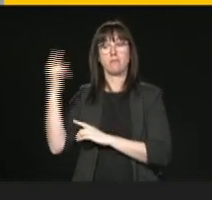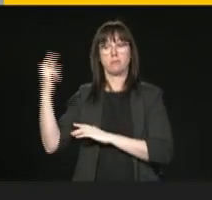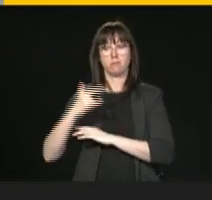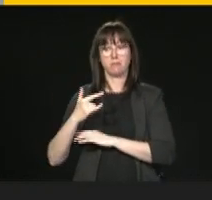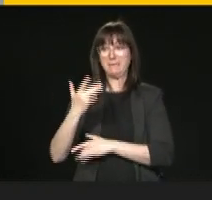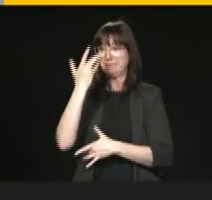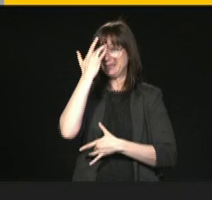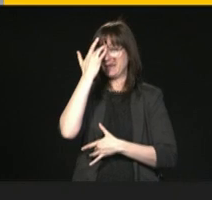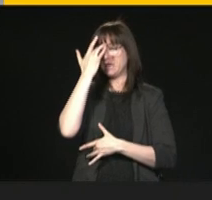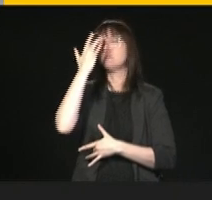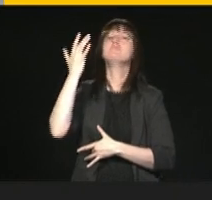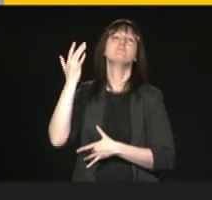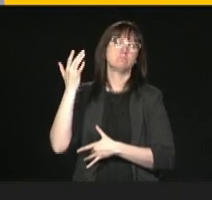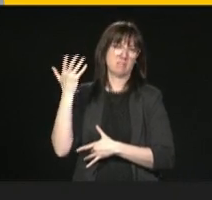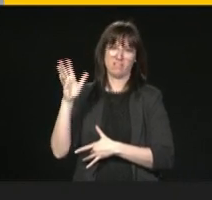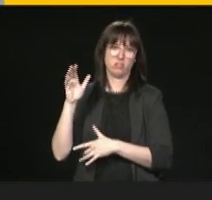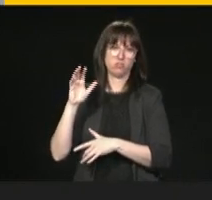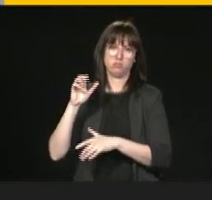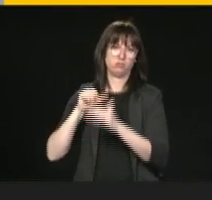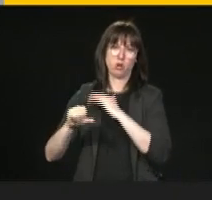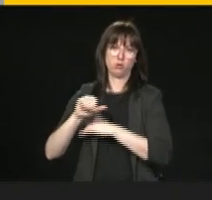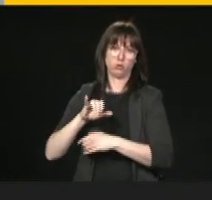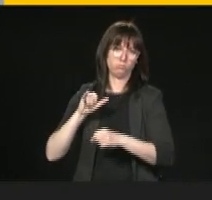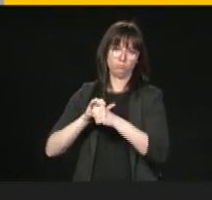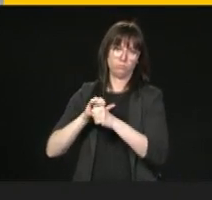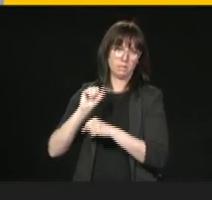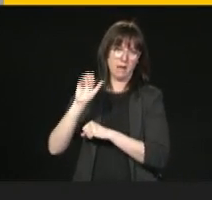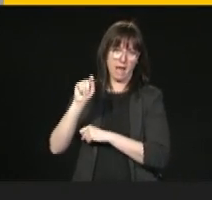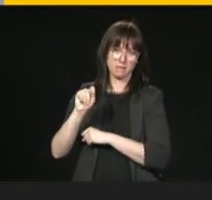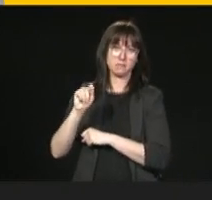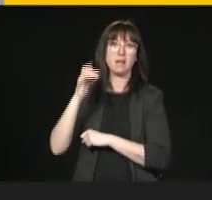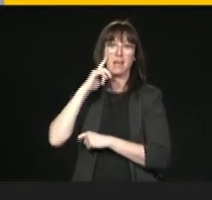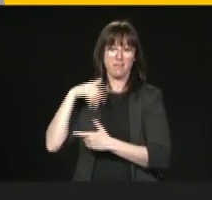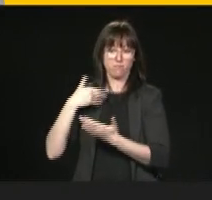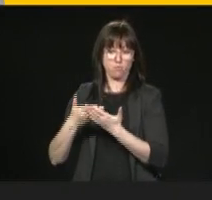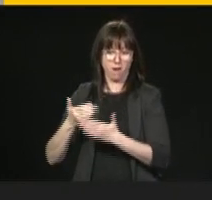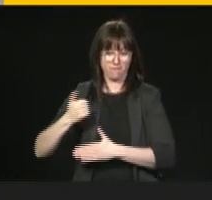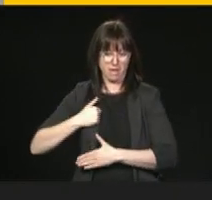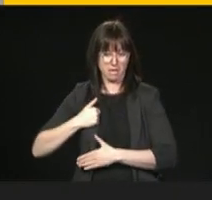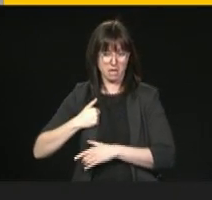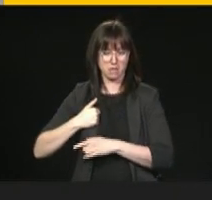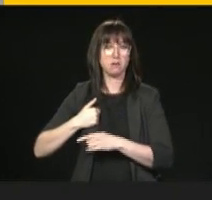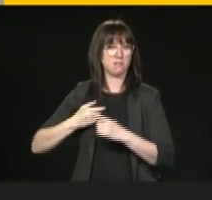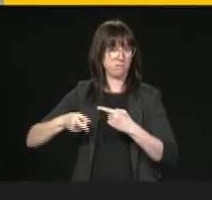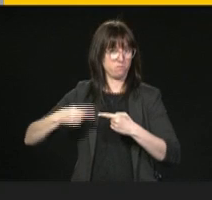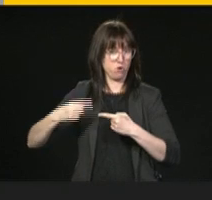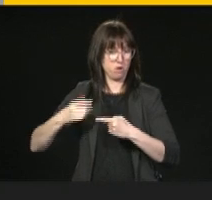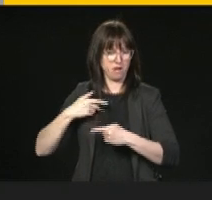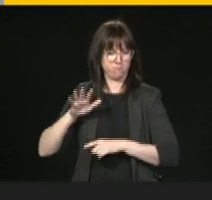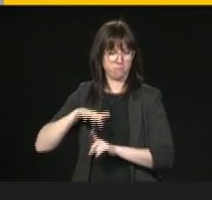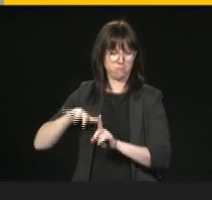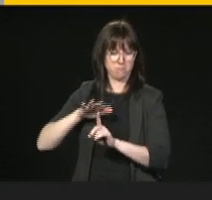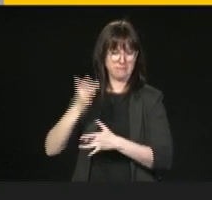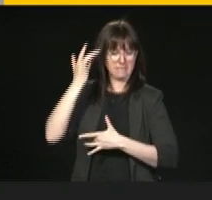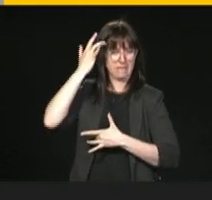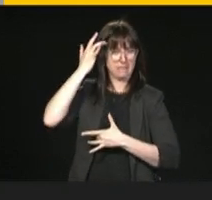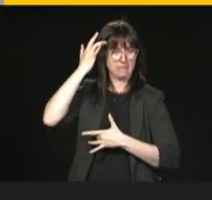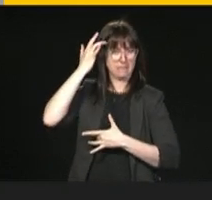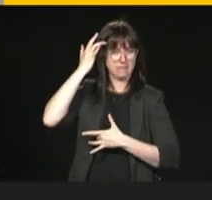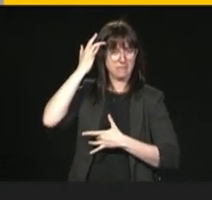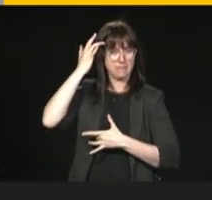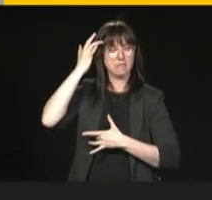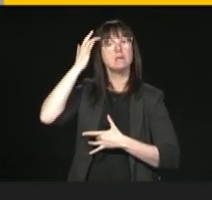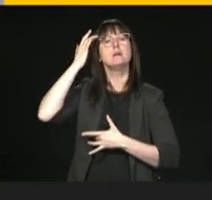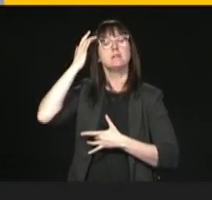ill traveler at the border, certainly with our quarantine officers, we would take charge of these people, make sure they get the